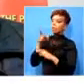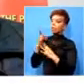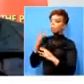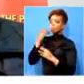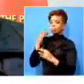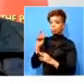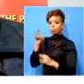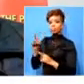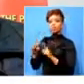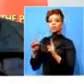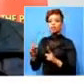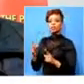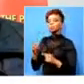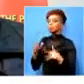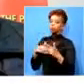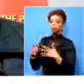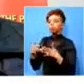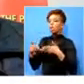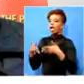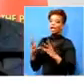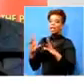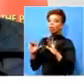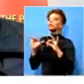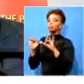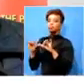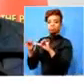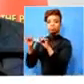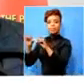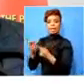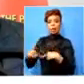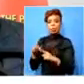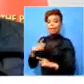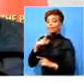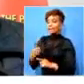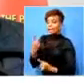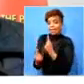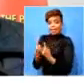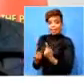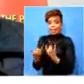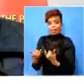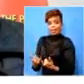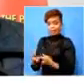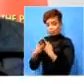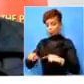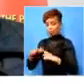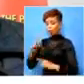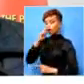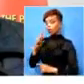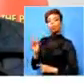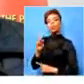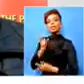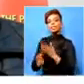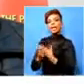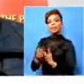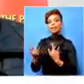ahead without your blessing anyway. And as you say, even right now, we look at what's happening with the VBS saga,